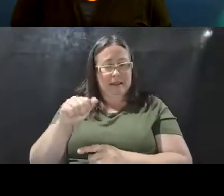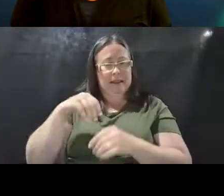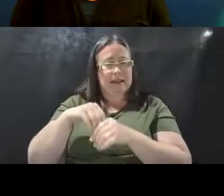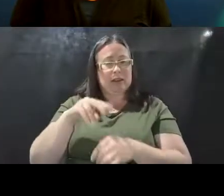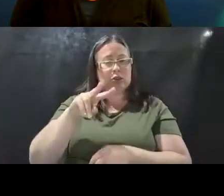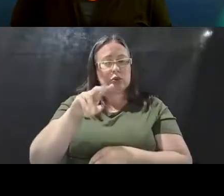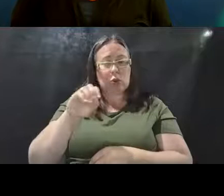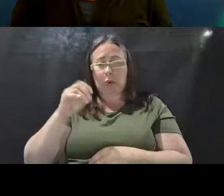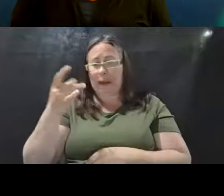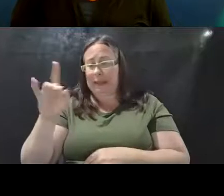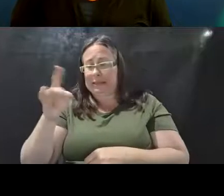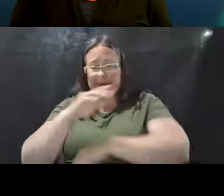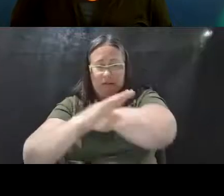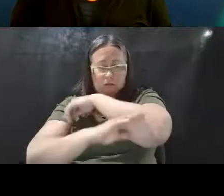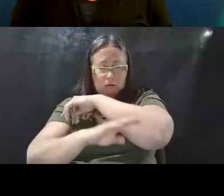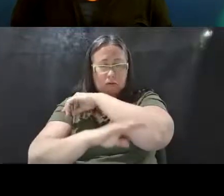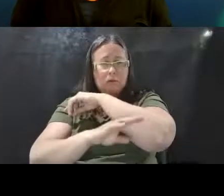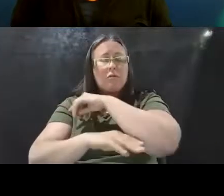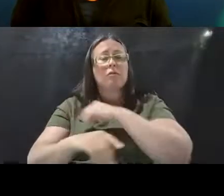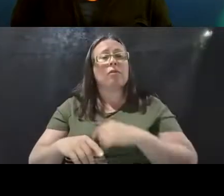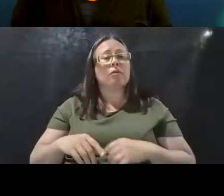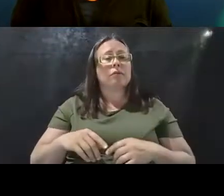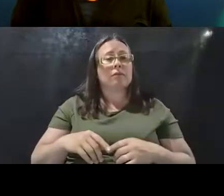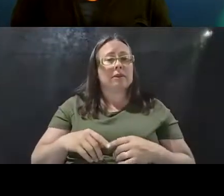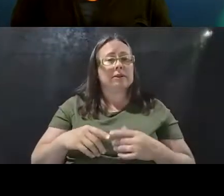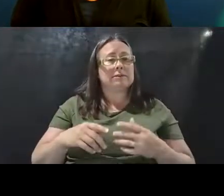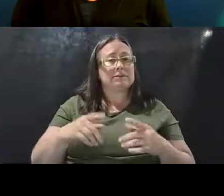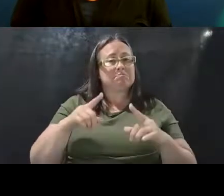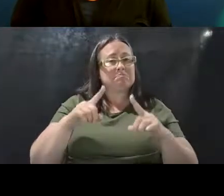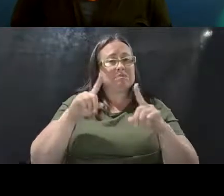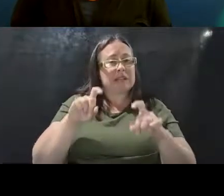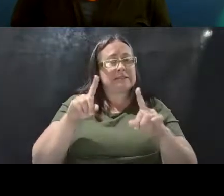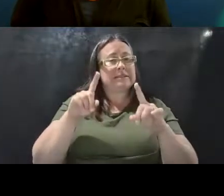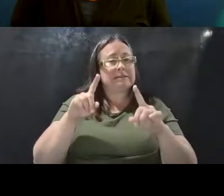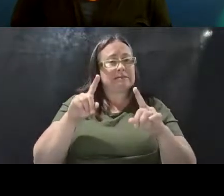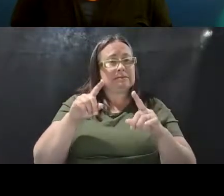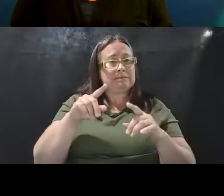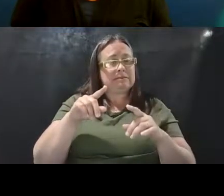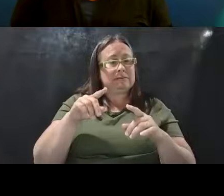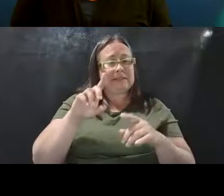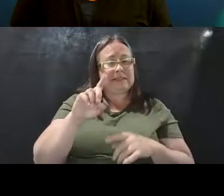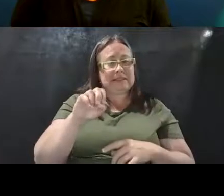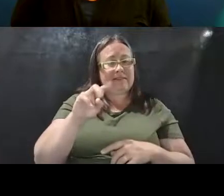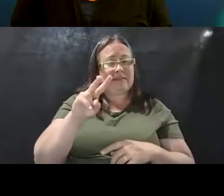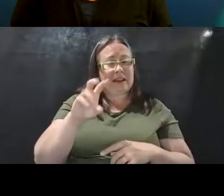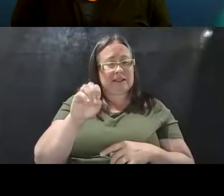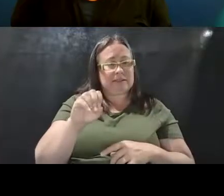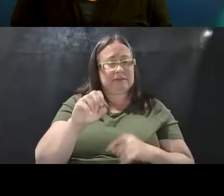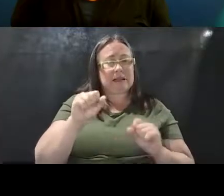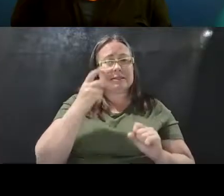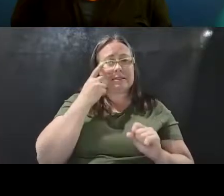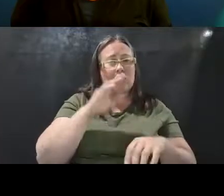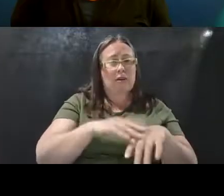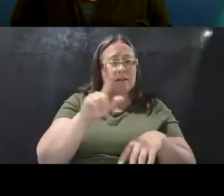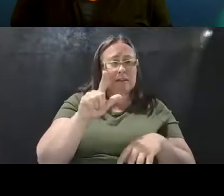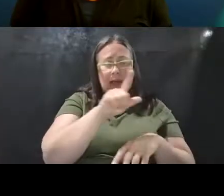2018. It's actually a device. It's approved as a device. So you see it here on the on the left. It